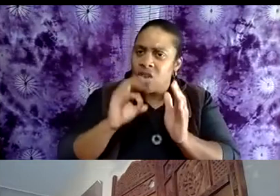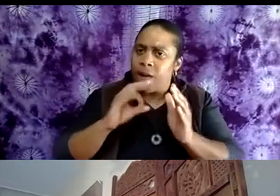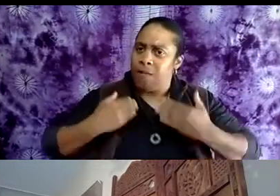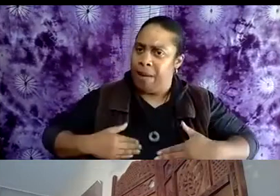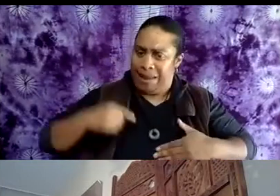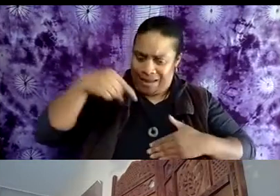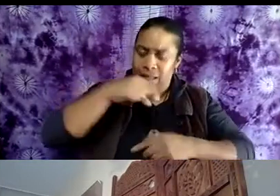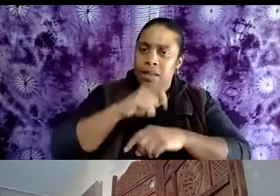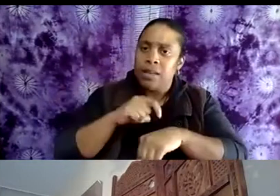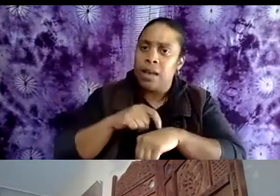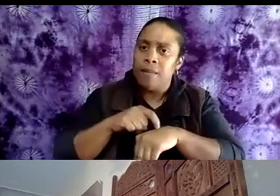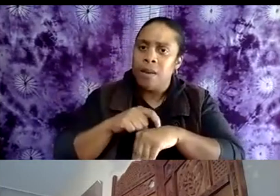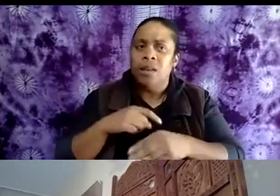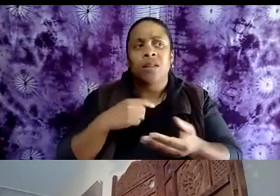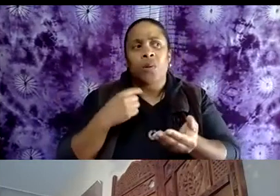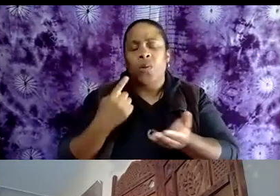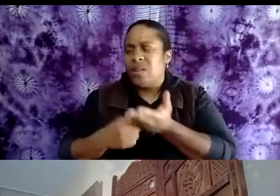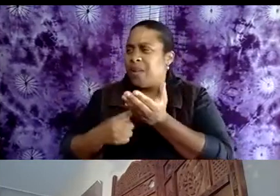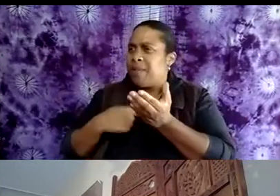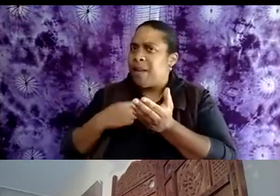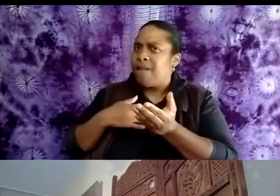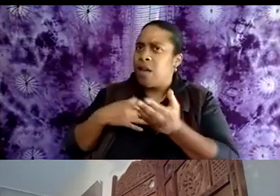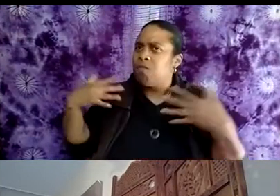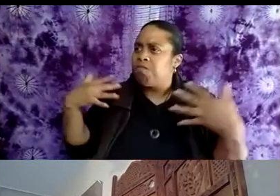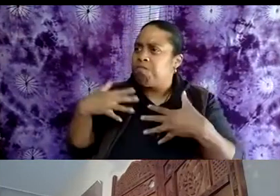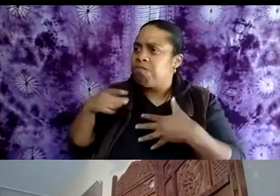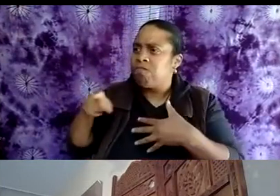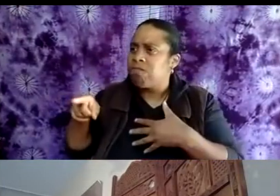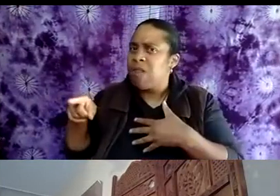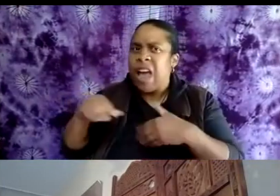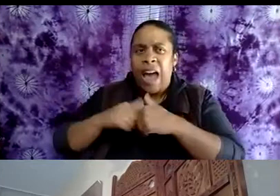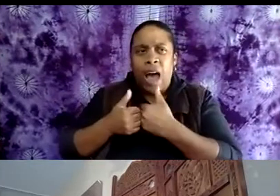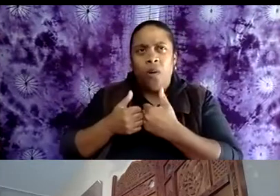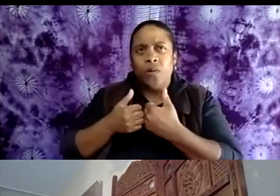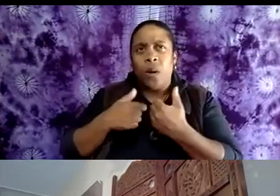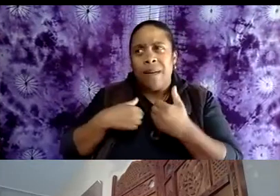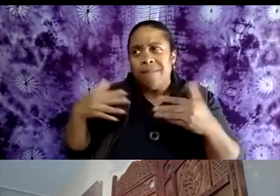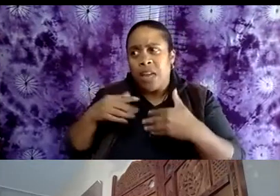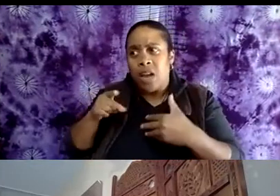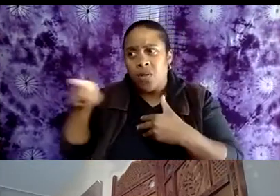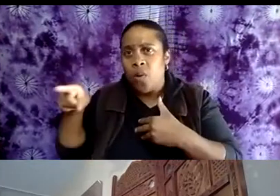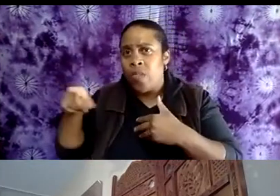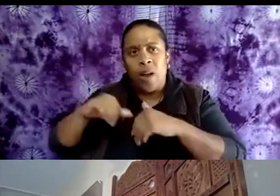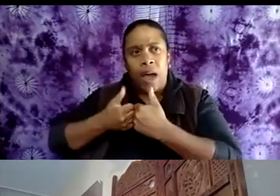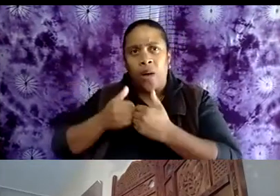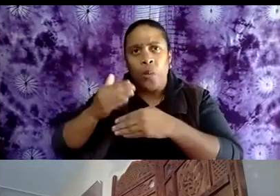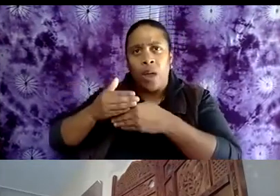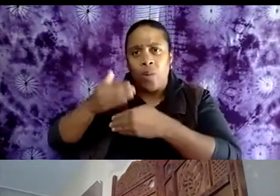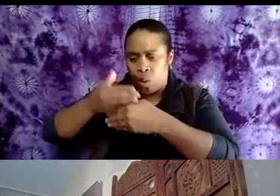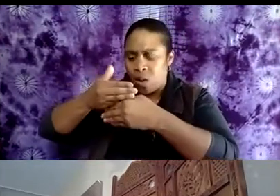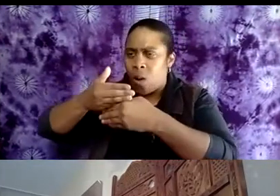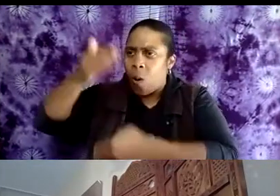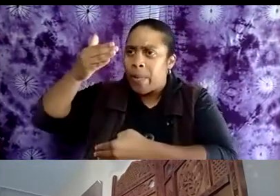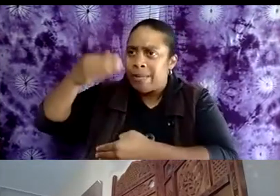over there, but like I'm scared to head over there, what's the little window? Like how can I open to get myself like towards that thing? So my aim is to